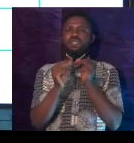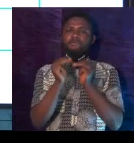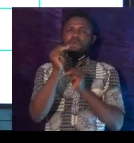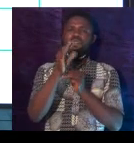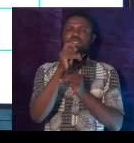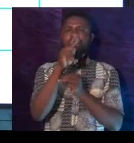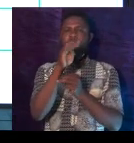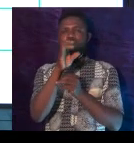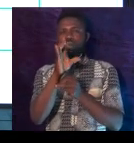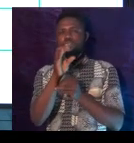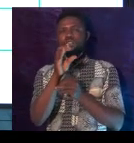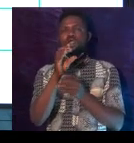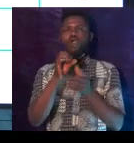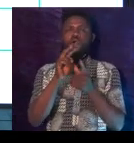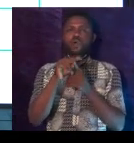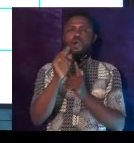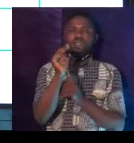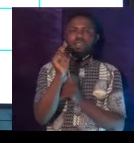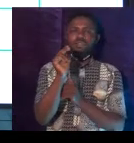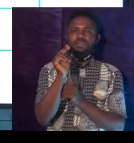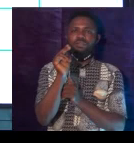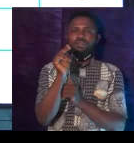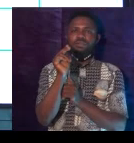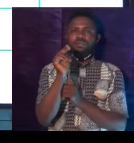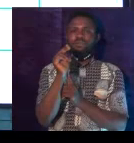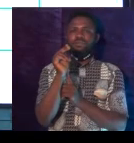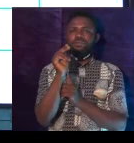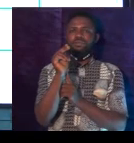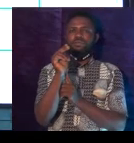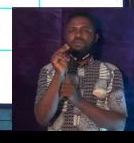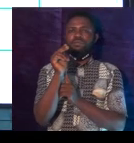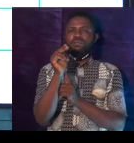is the mode? Is it Punch or is it 13?